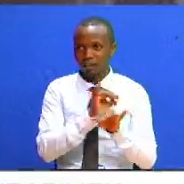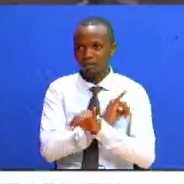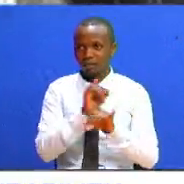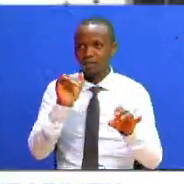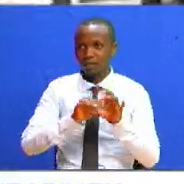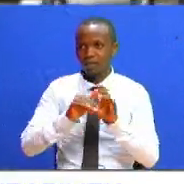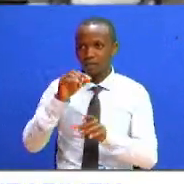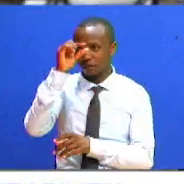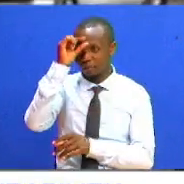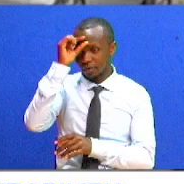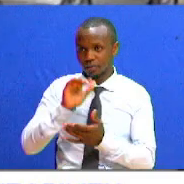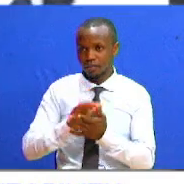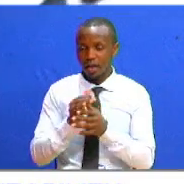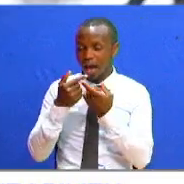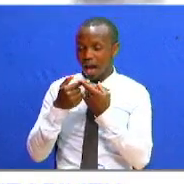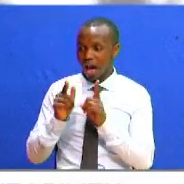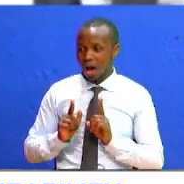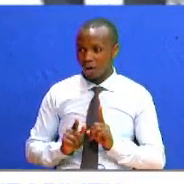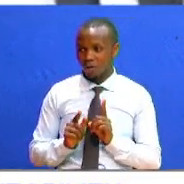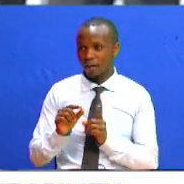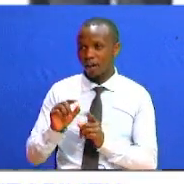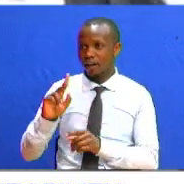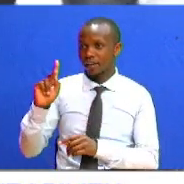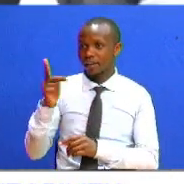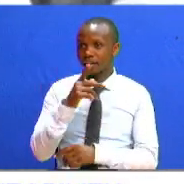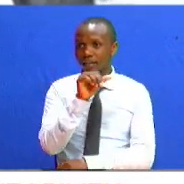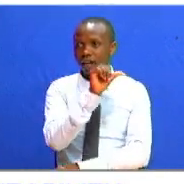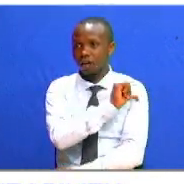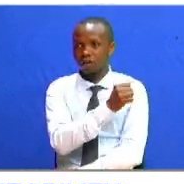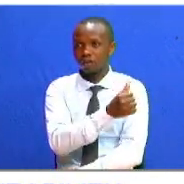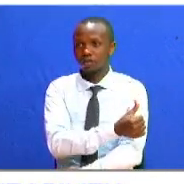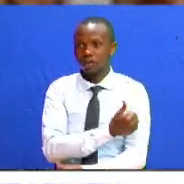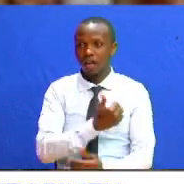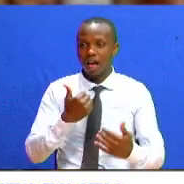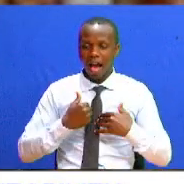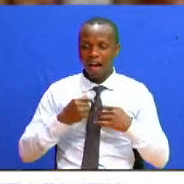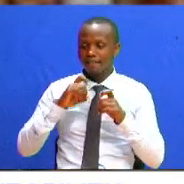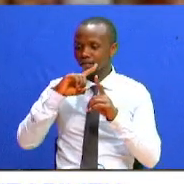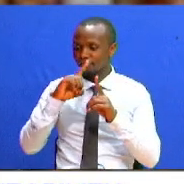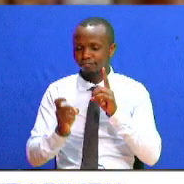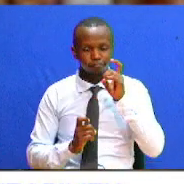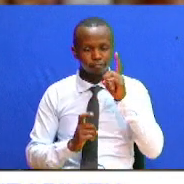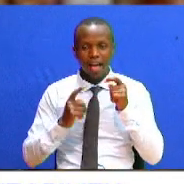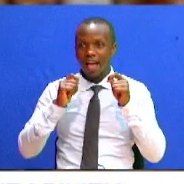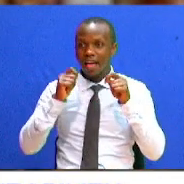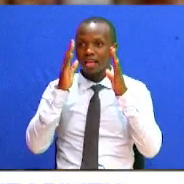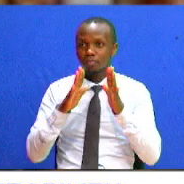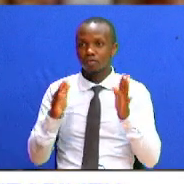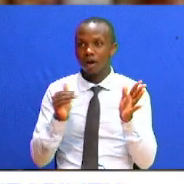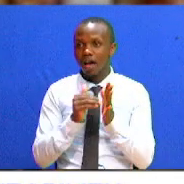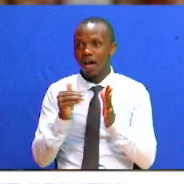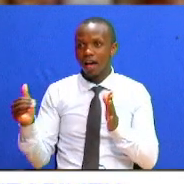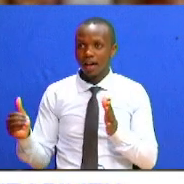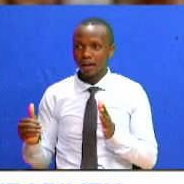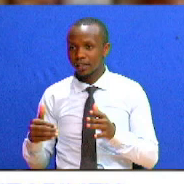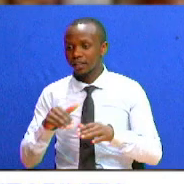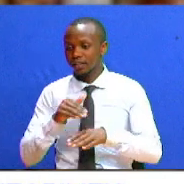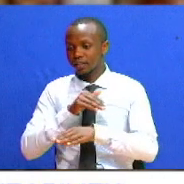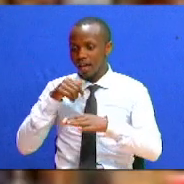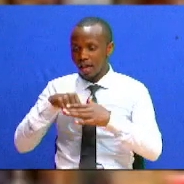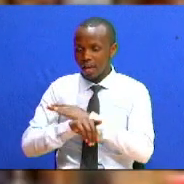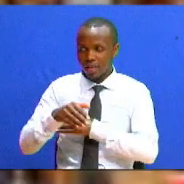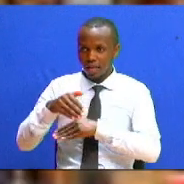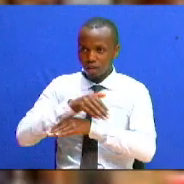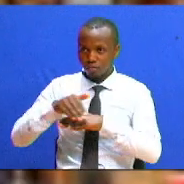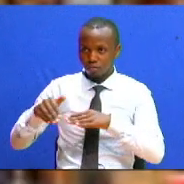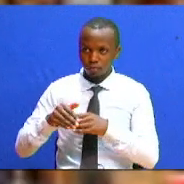government. However, the Kenyan authorities have cautioned demonstrators against breaching legal boundaries, citing the